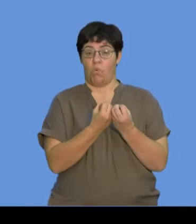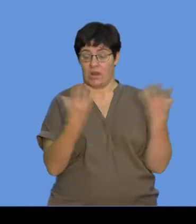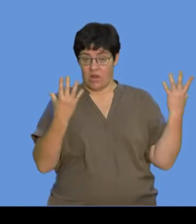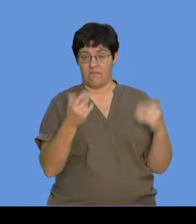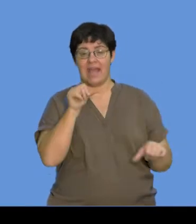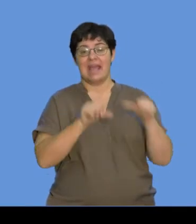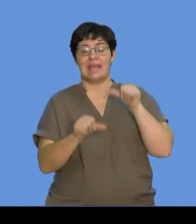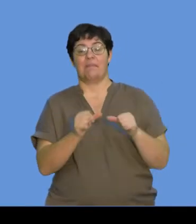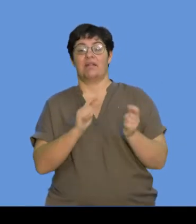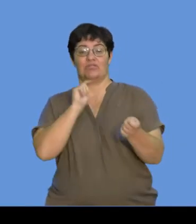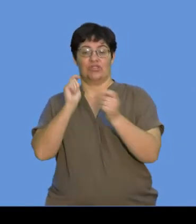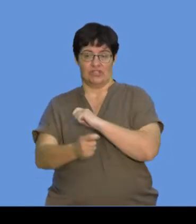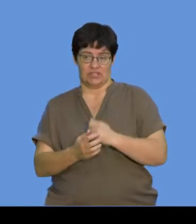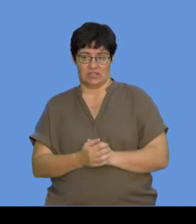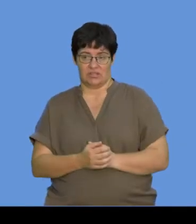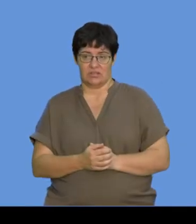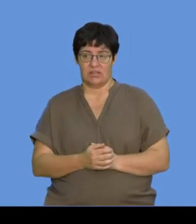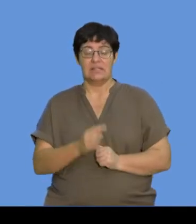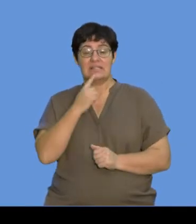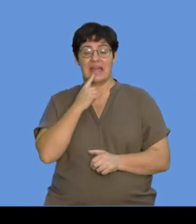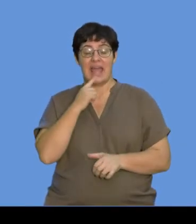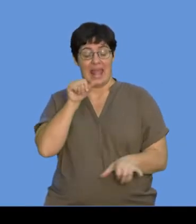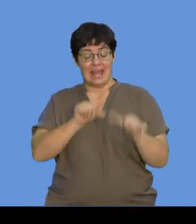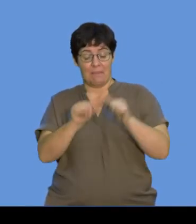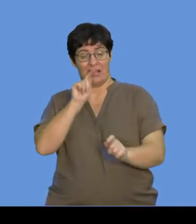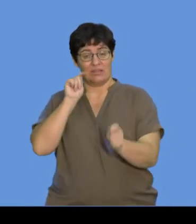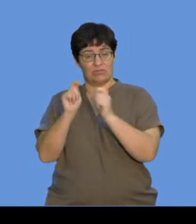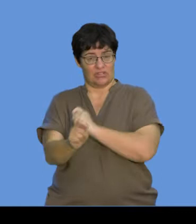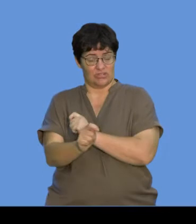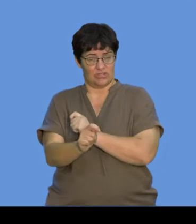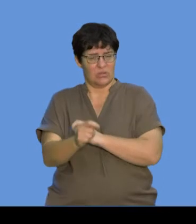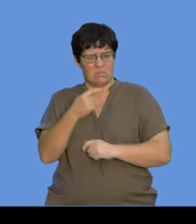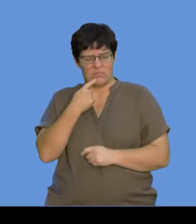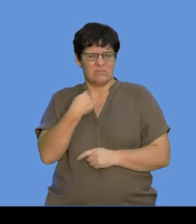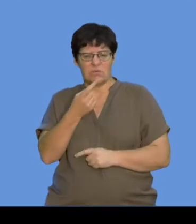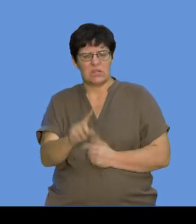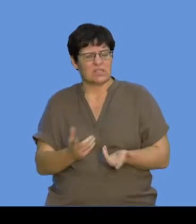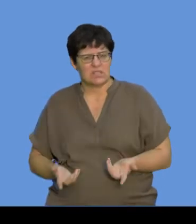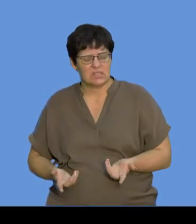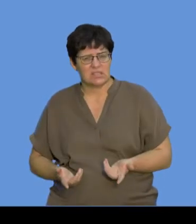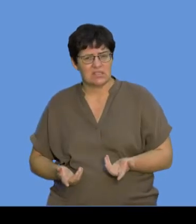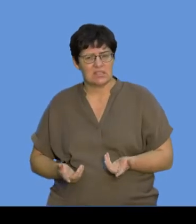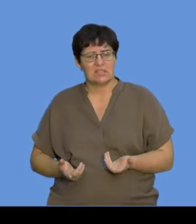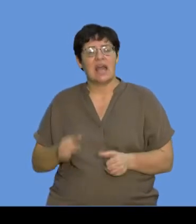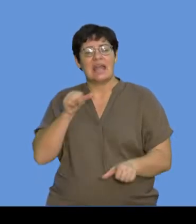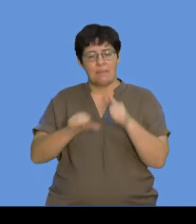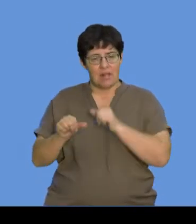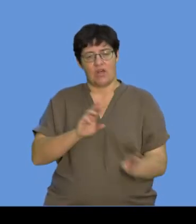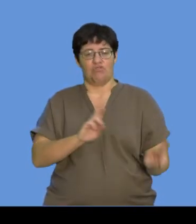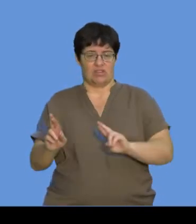of chemical change, now when we talk about a chemical change, what exactly are we talking about? We're talking about a chemical